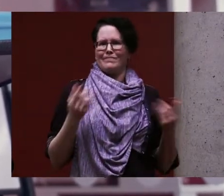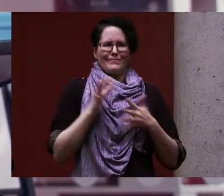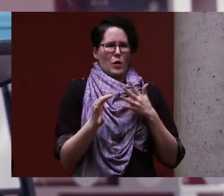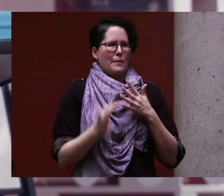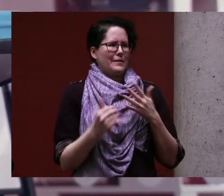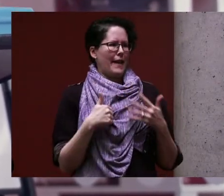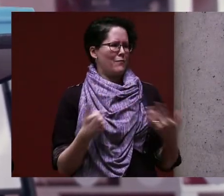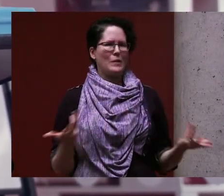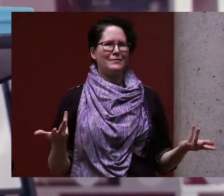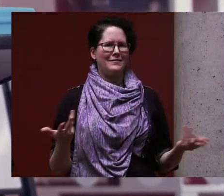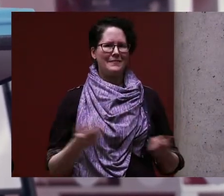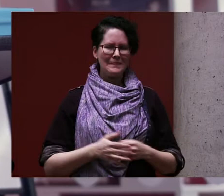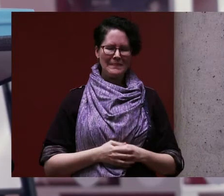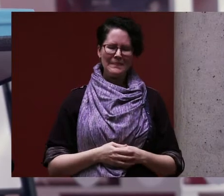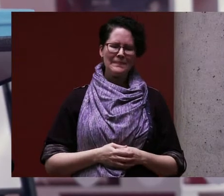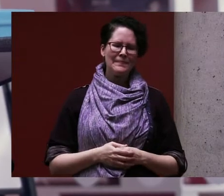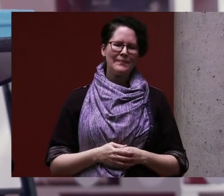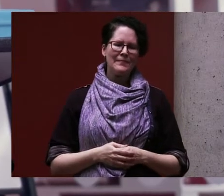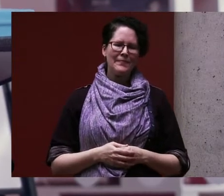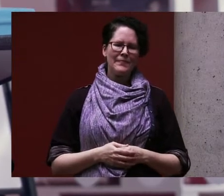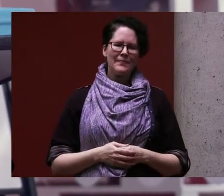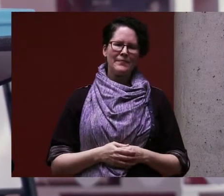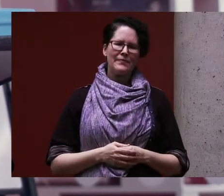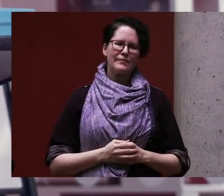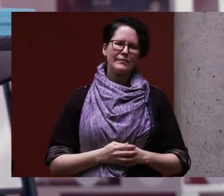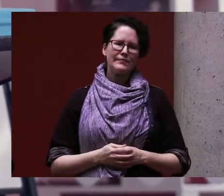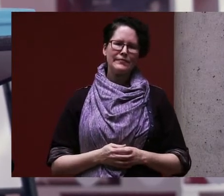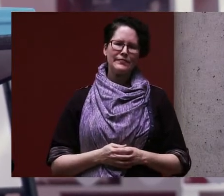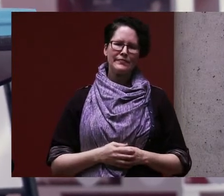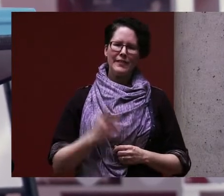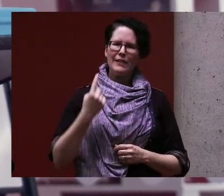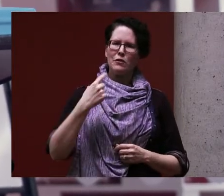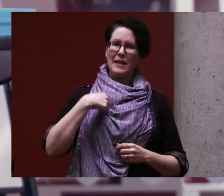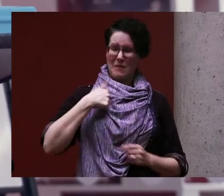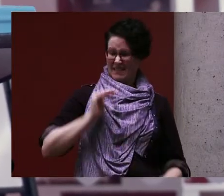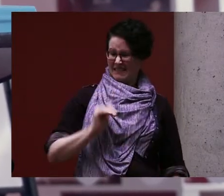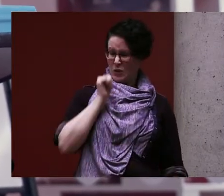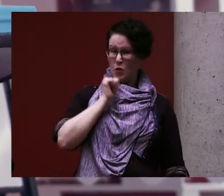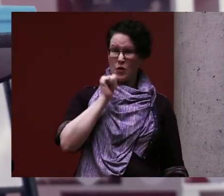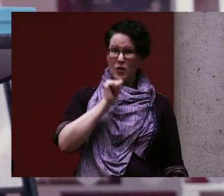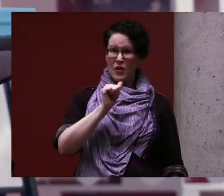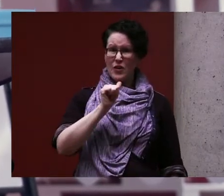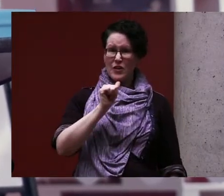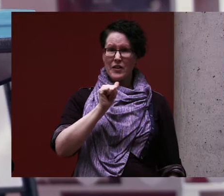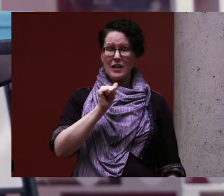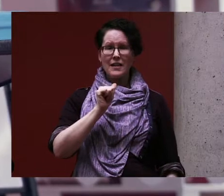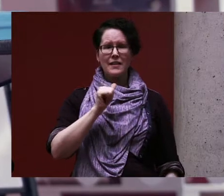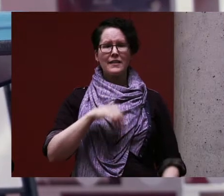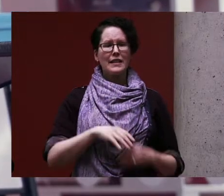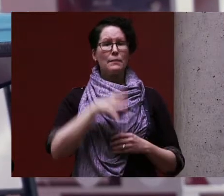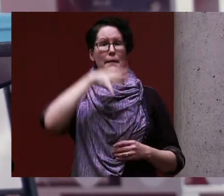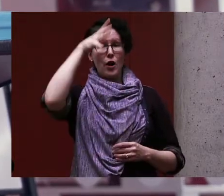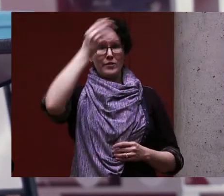So, for me, it was always an option. Even when I was a little girl, I was told, if you want to stay